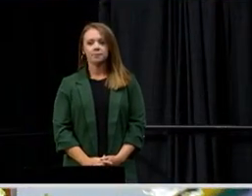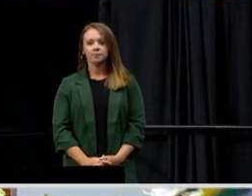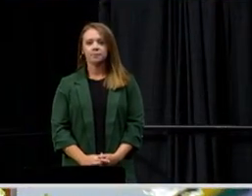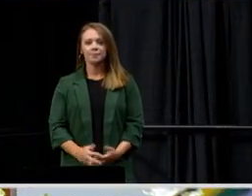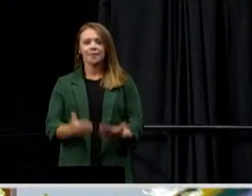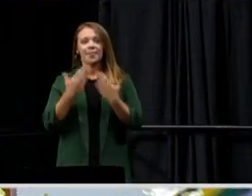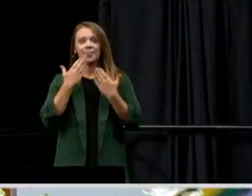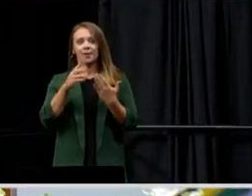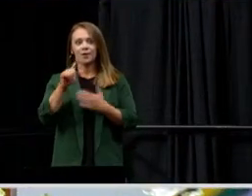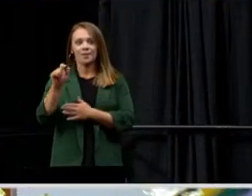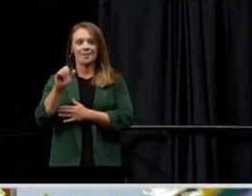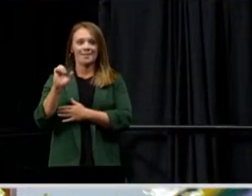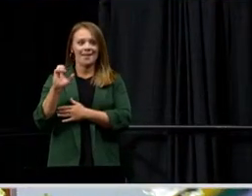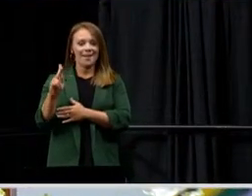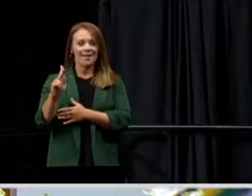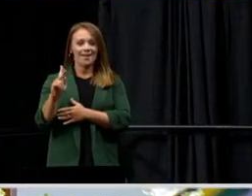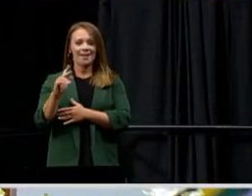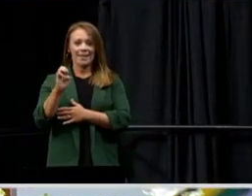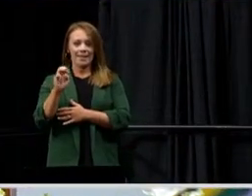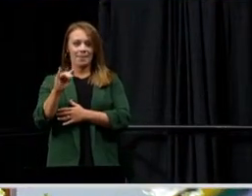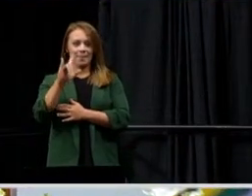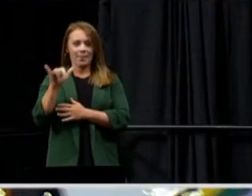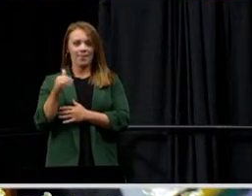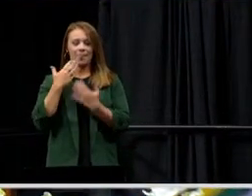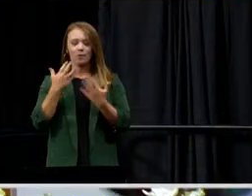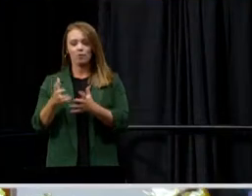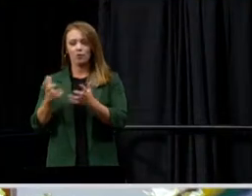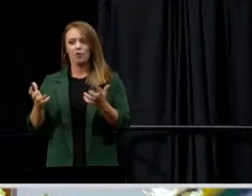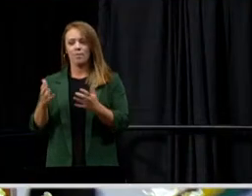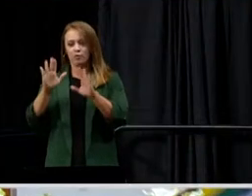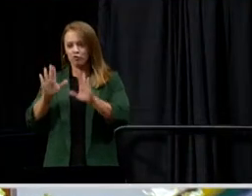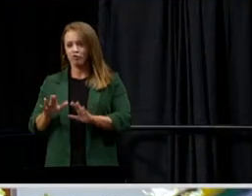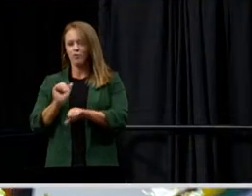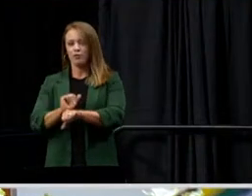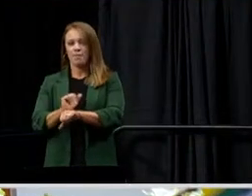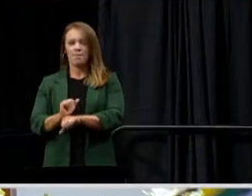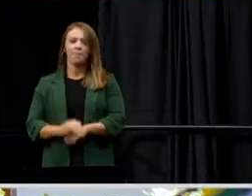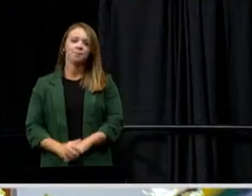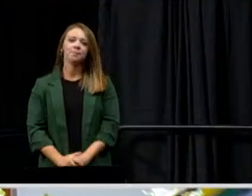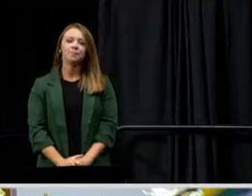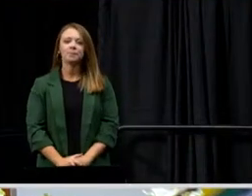Thank you, Zach and Emily. Thank you very much. Great job.